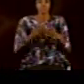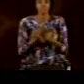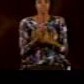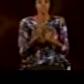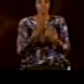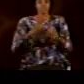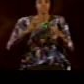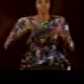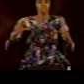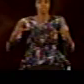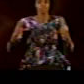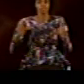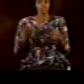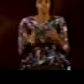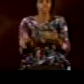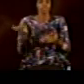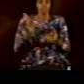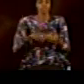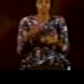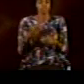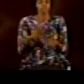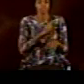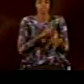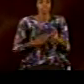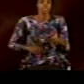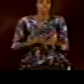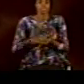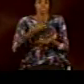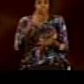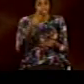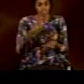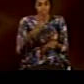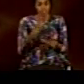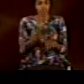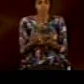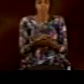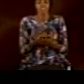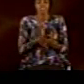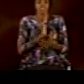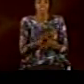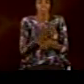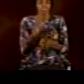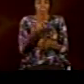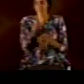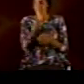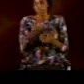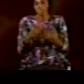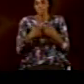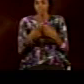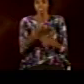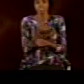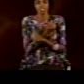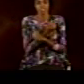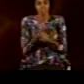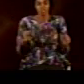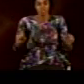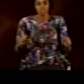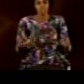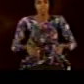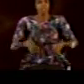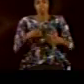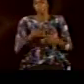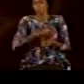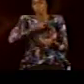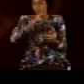gone from place to place. The Lord has visited us. Souls have been saved. Lives have been turned around and transformed. Let's